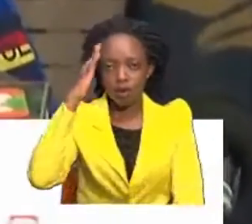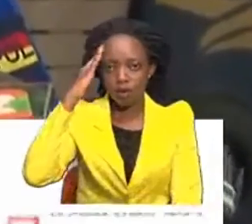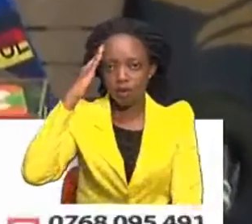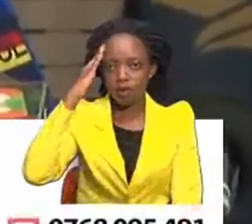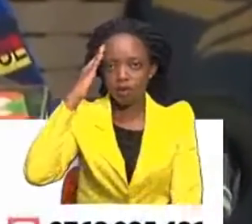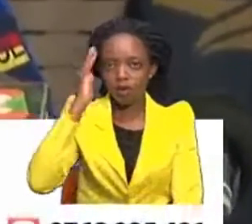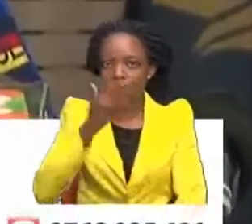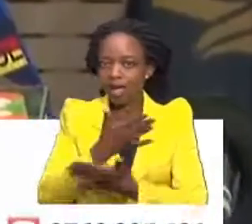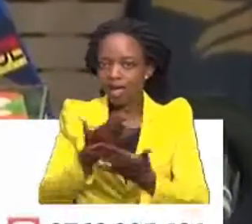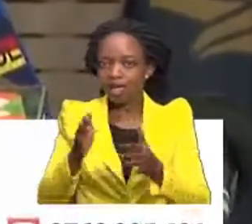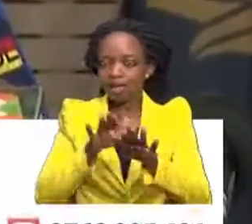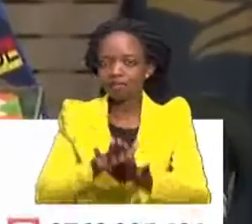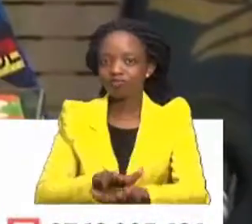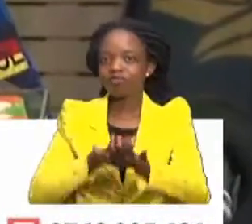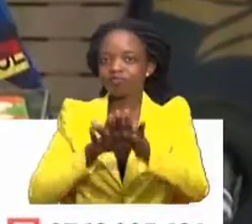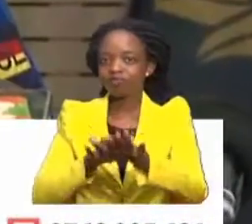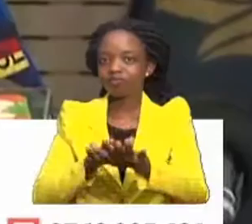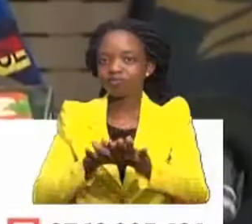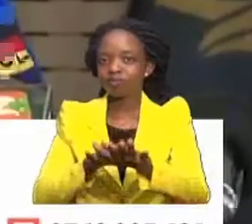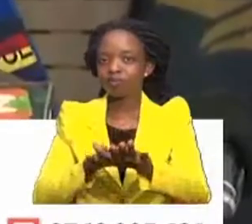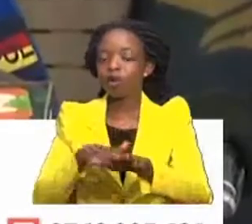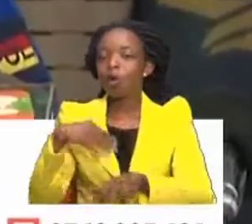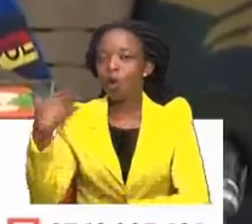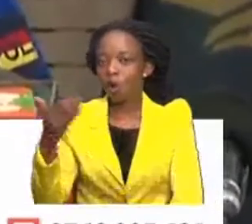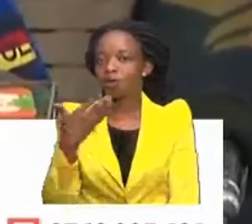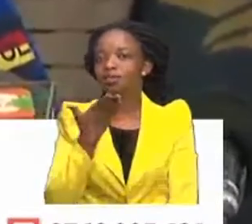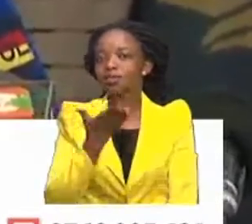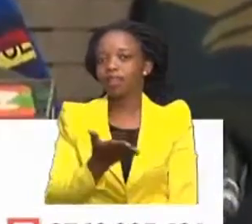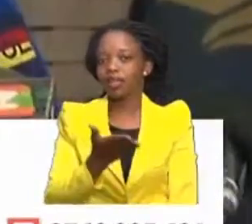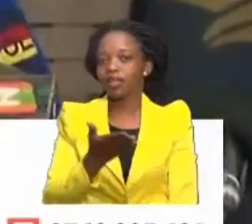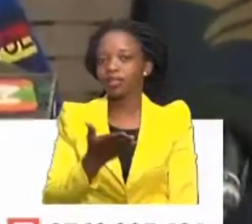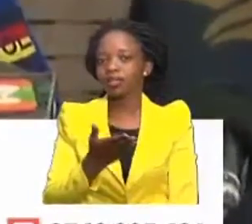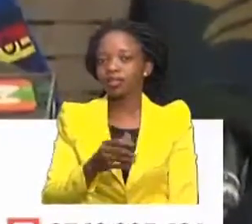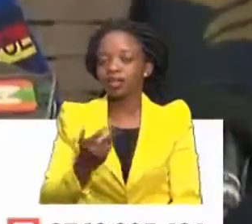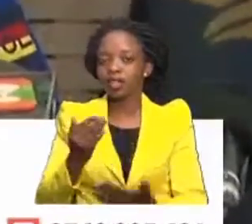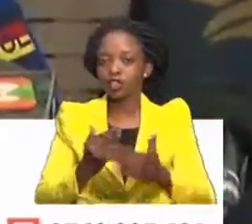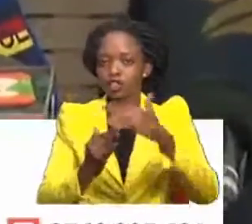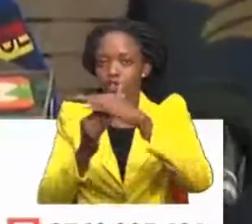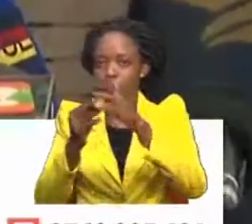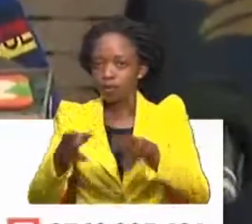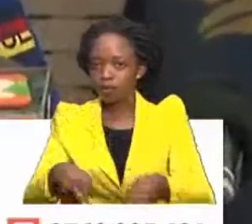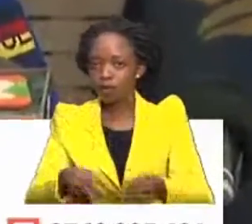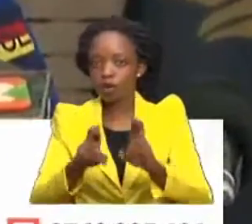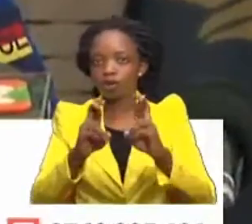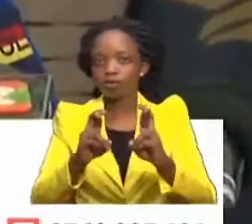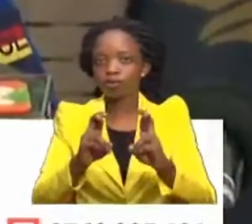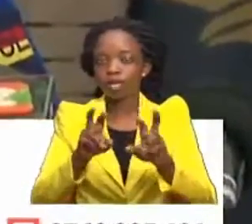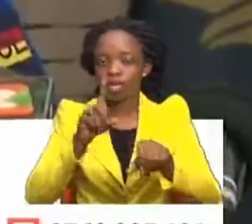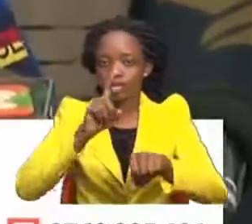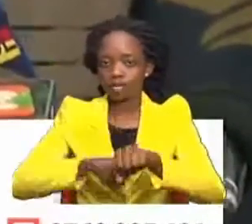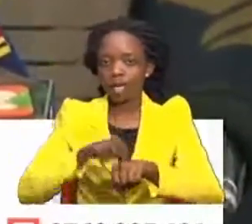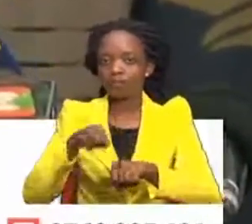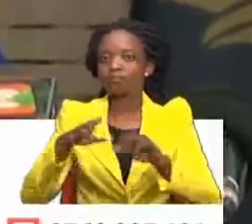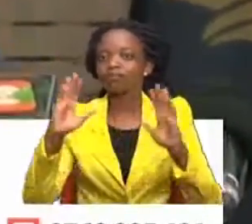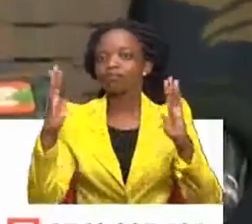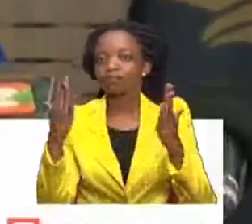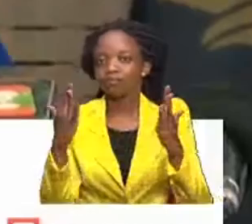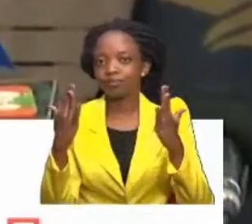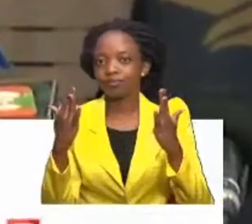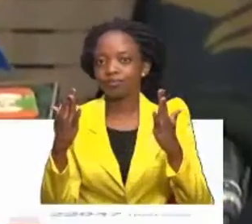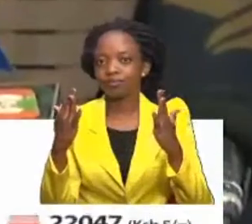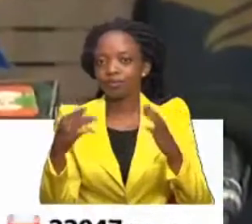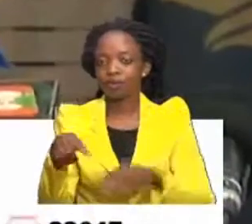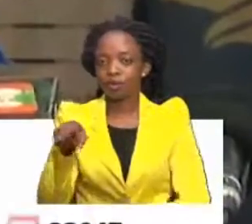heavy traffic is usually experienced along our highway during this period.